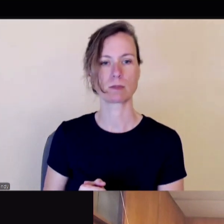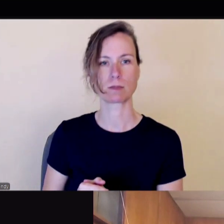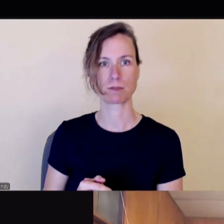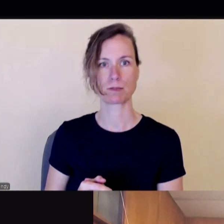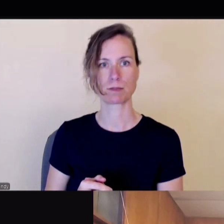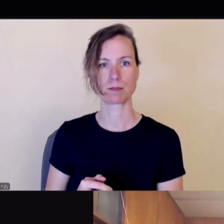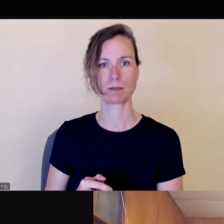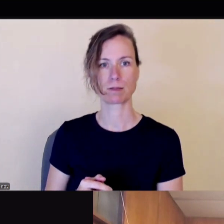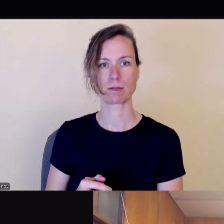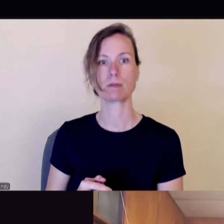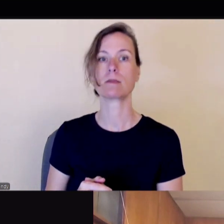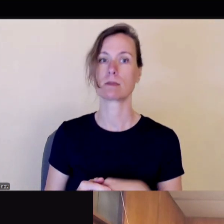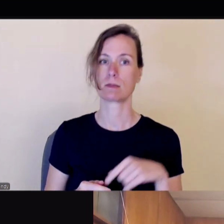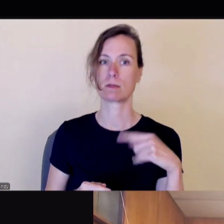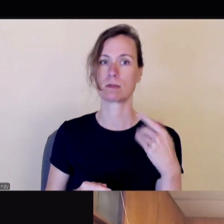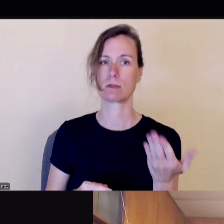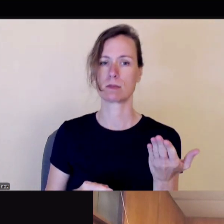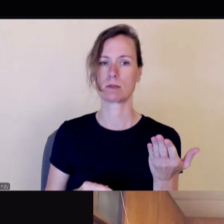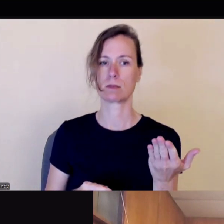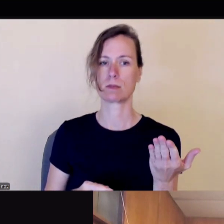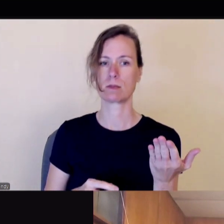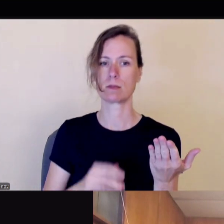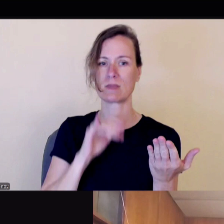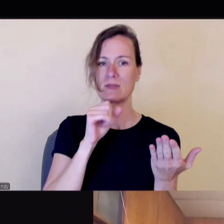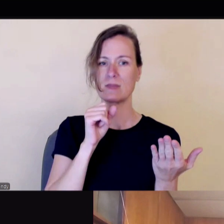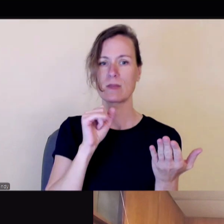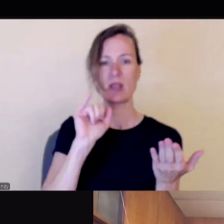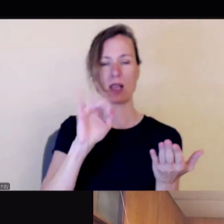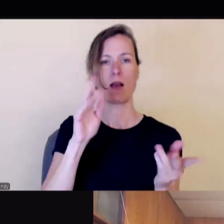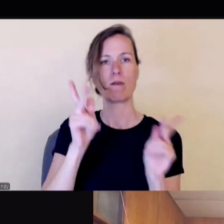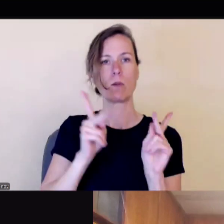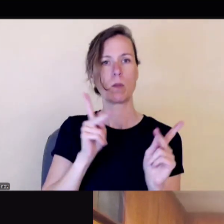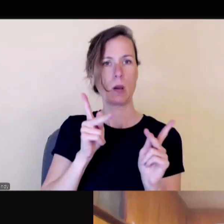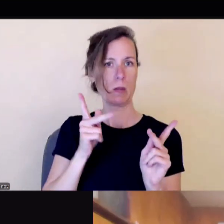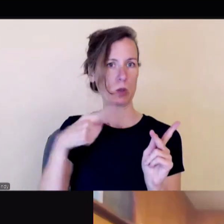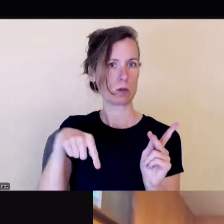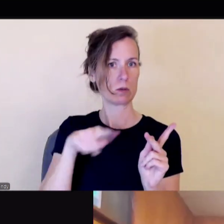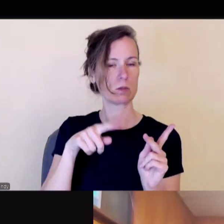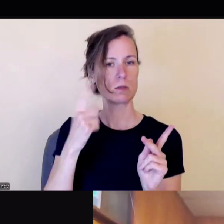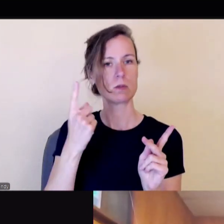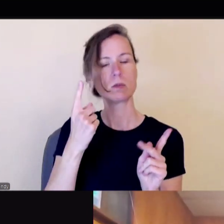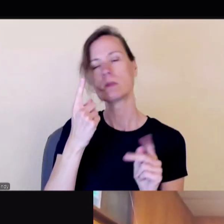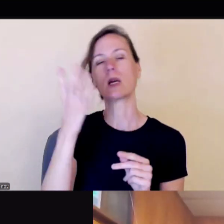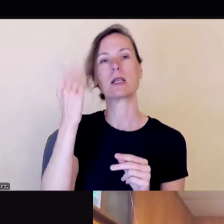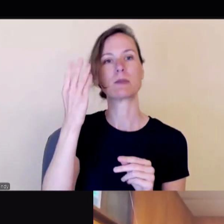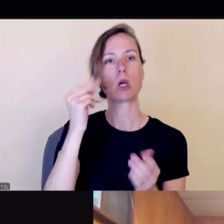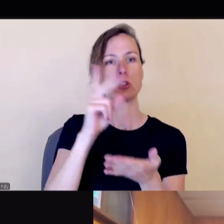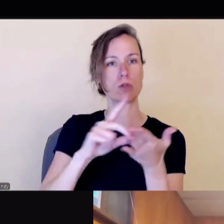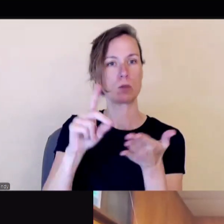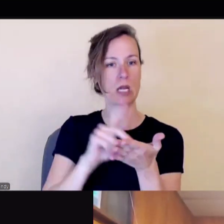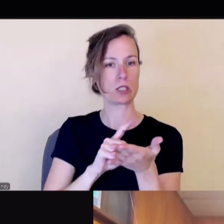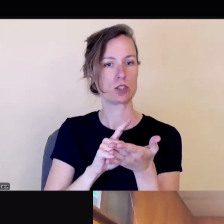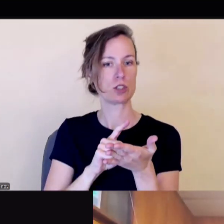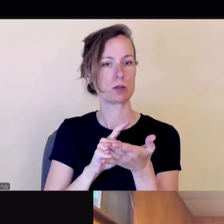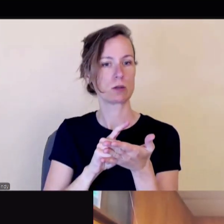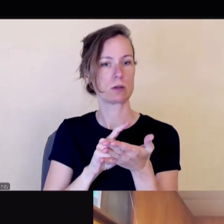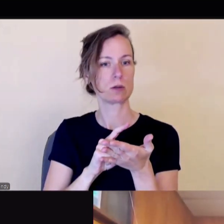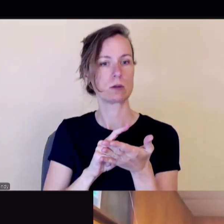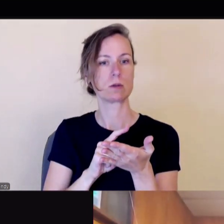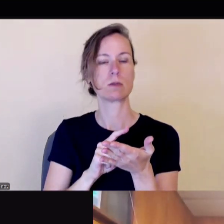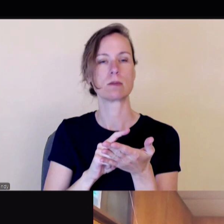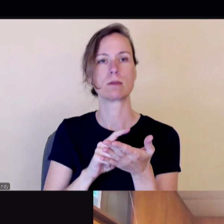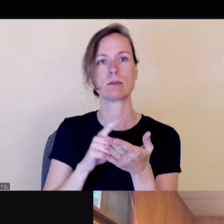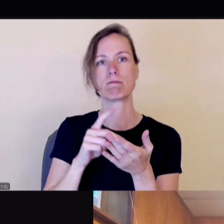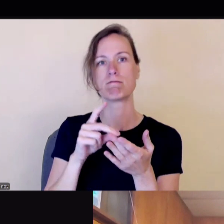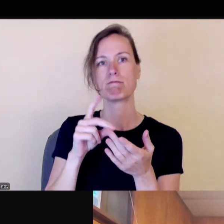If there are folks who have experienced discrimination, and I'm thinking about some of those protected classes or some of that like